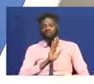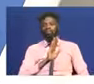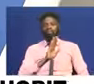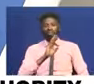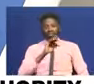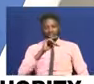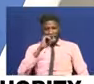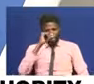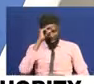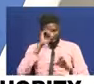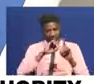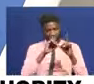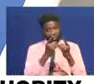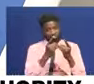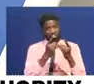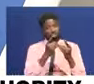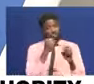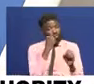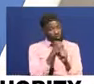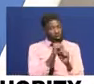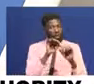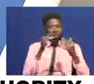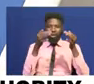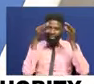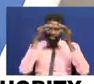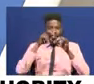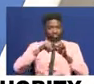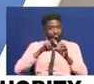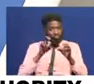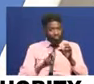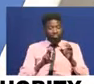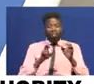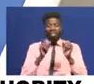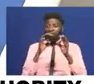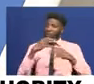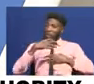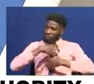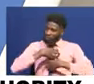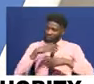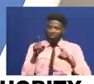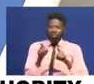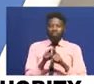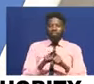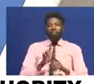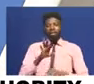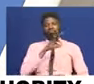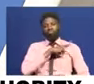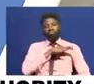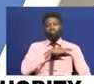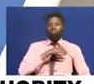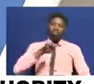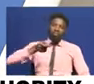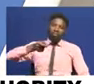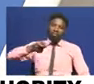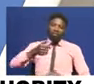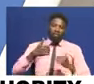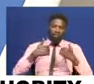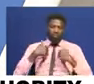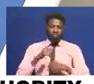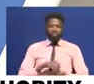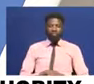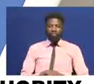And in terms of your benefits, that is clearly regulated within our systems. Well, the Act is very